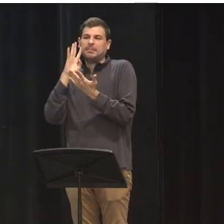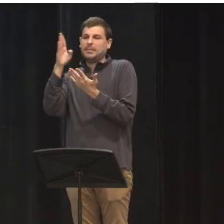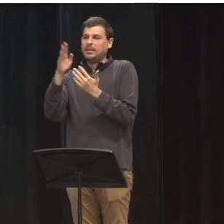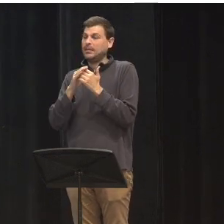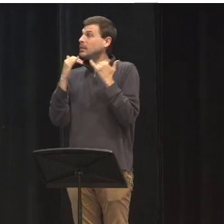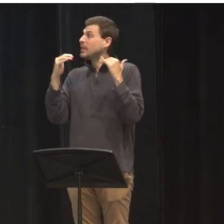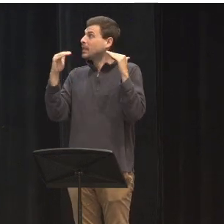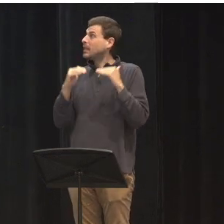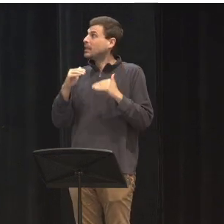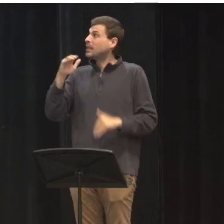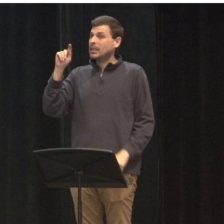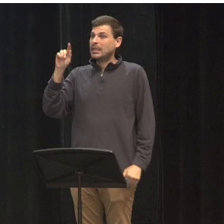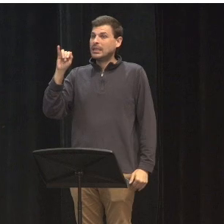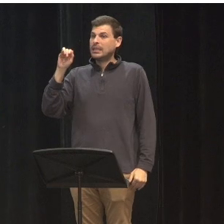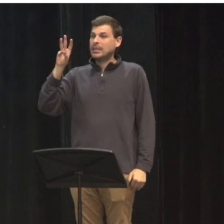Wu,